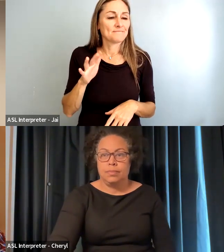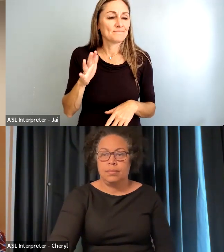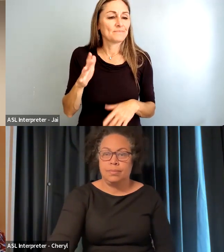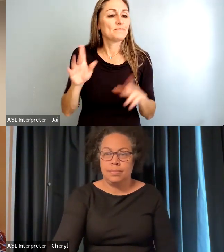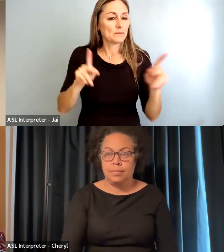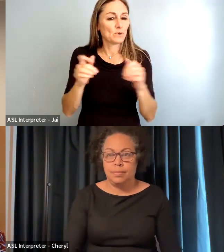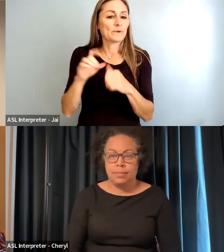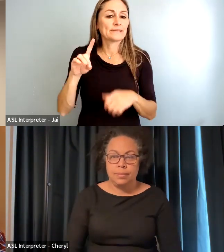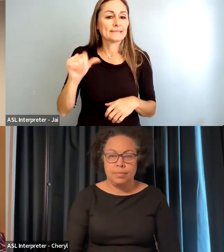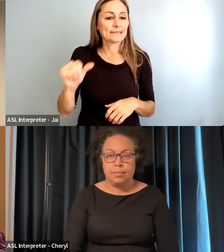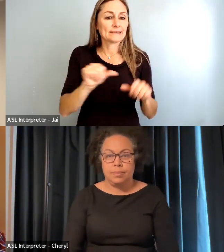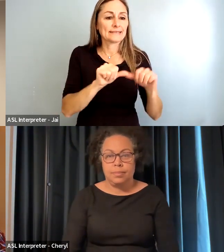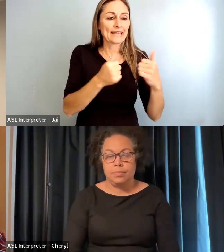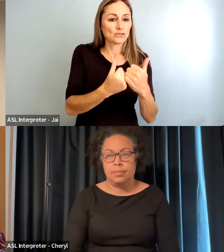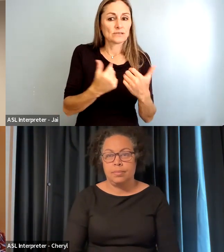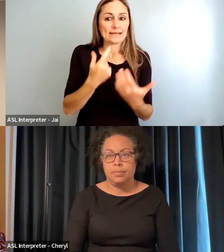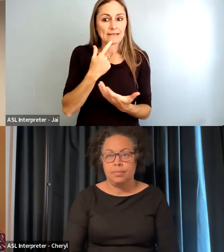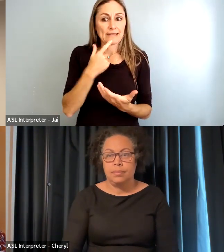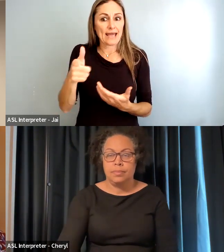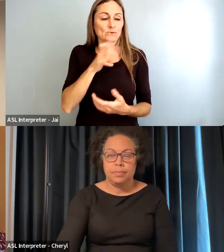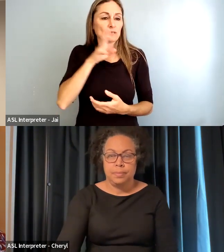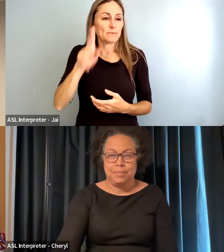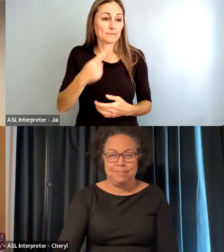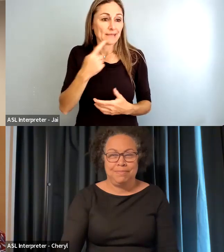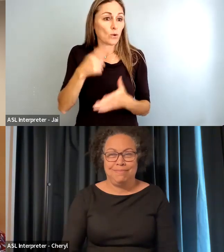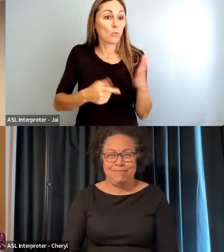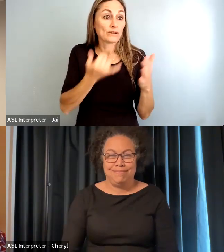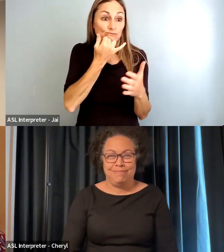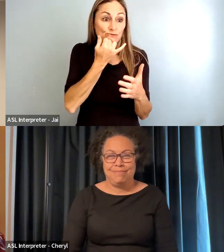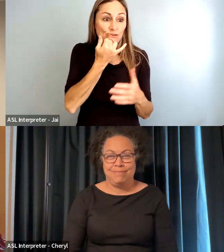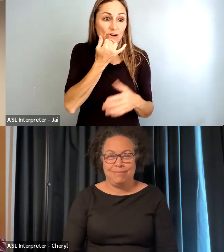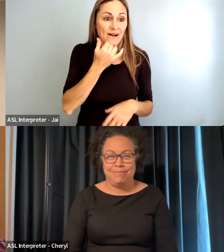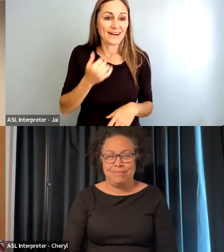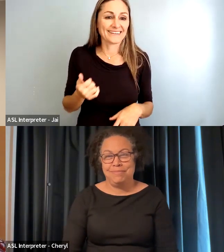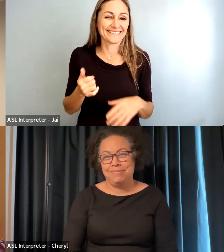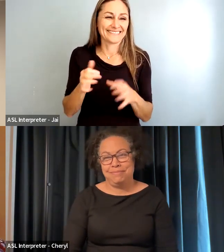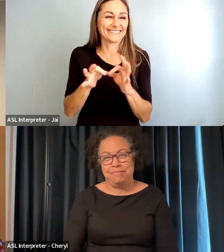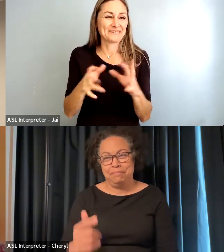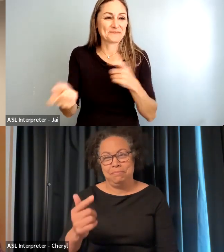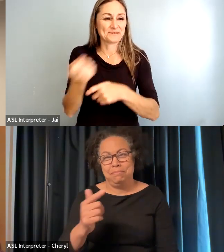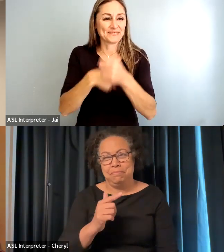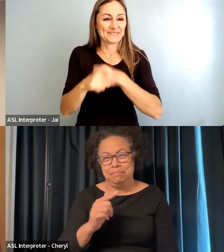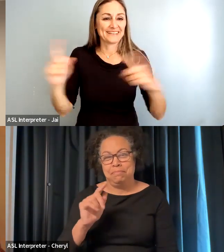for themselves, agencies, and say what's wrong. Aaron, you're a lot nicer than I am.